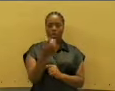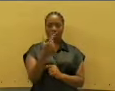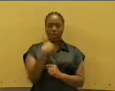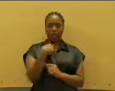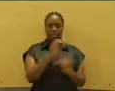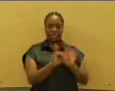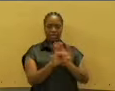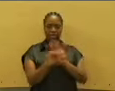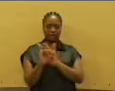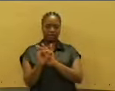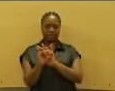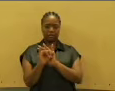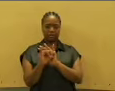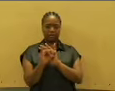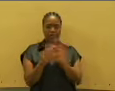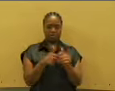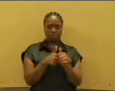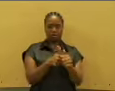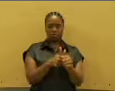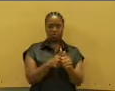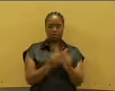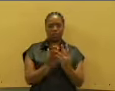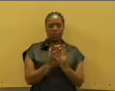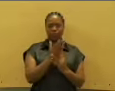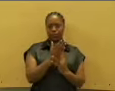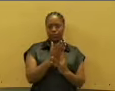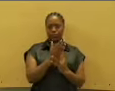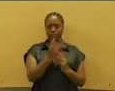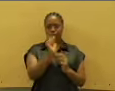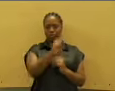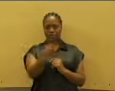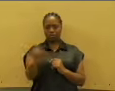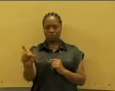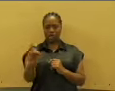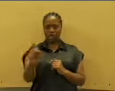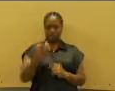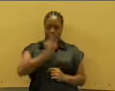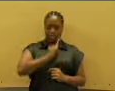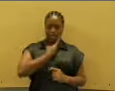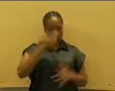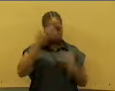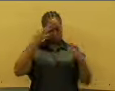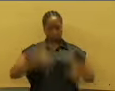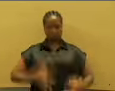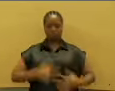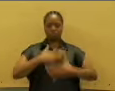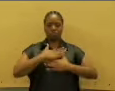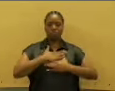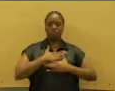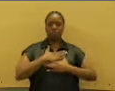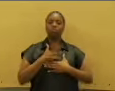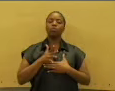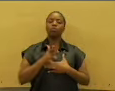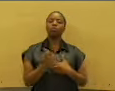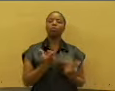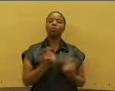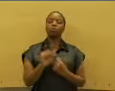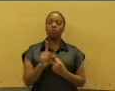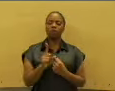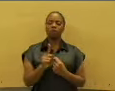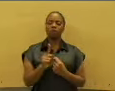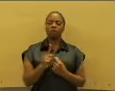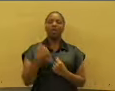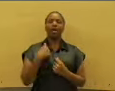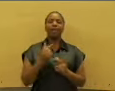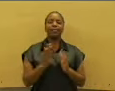identity at all. So it's having their self-definition recognized as valid. It's also organizing or having the